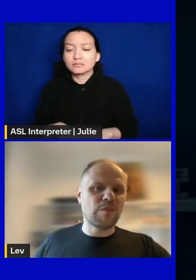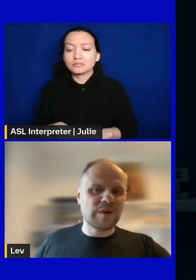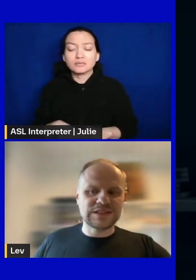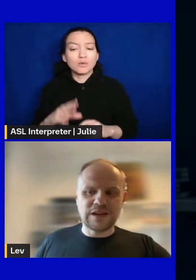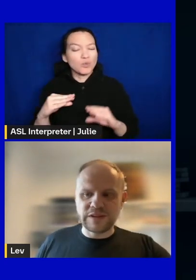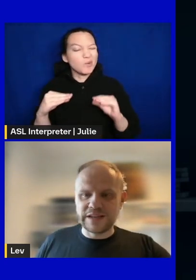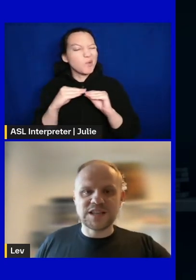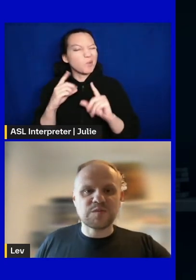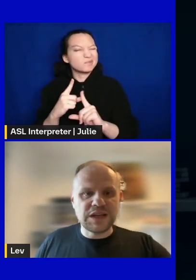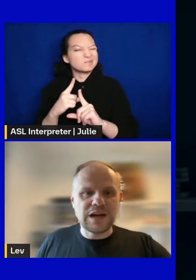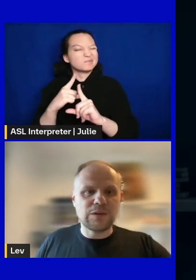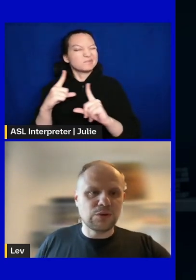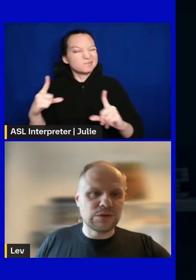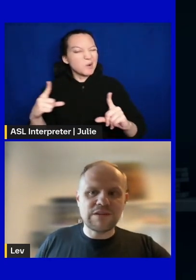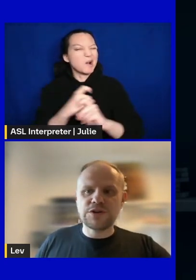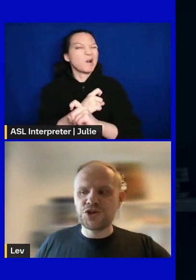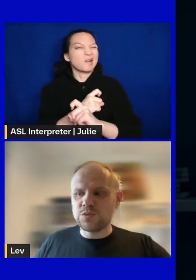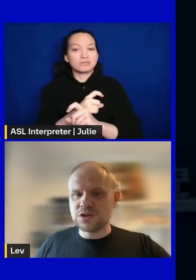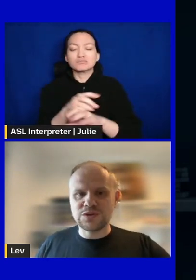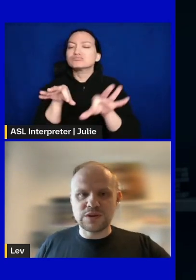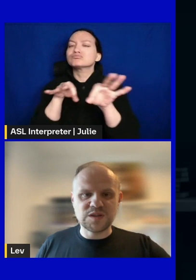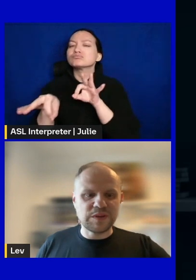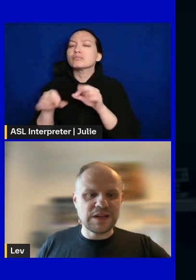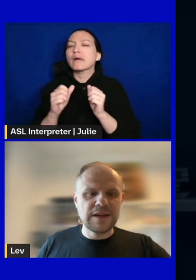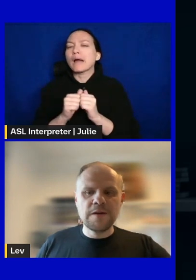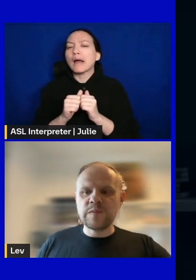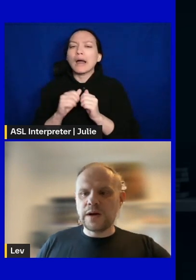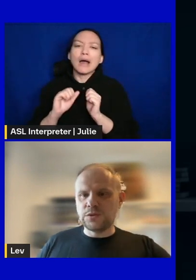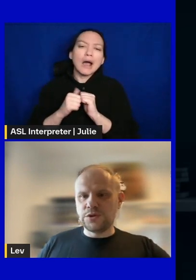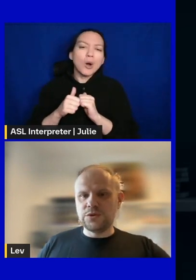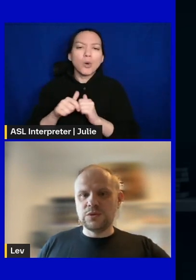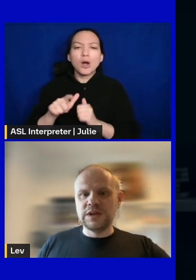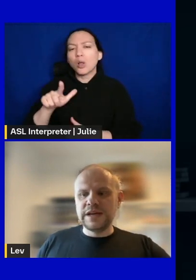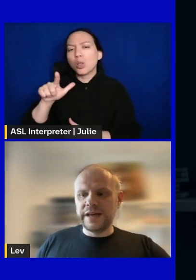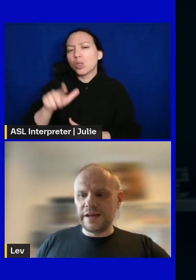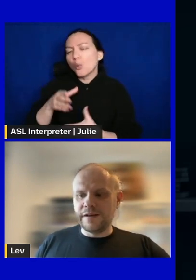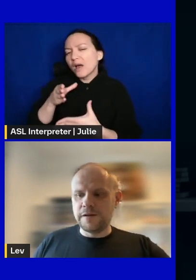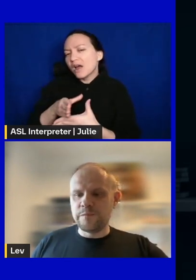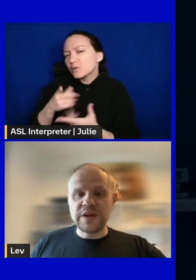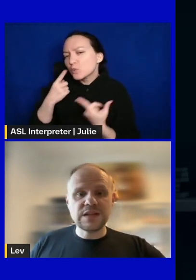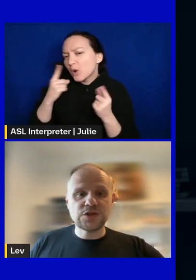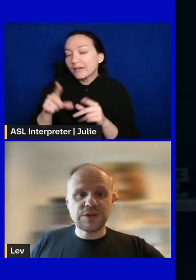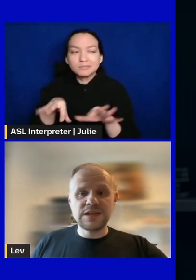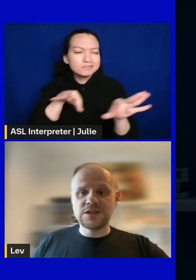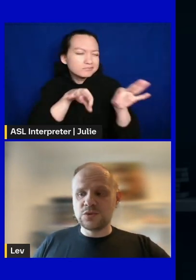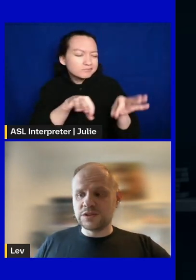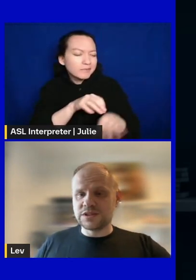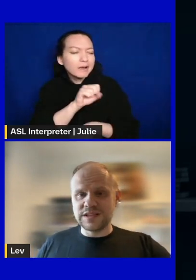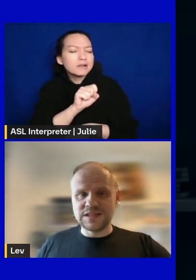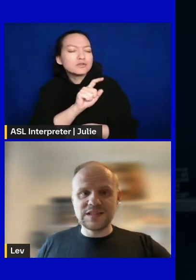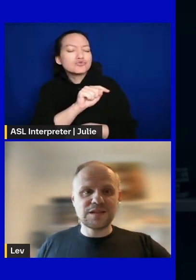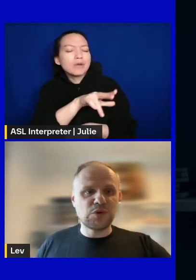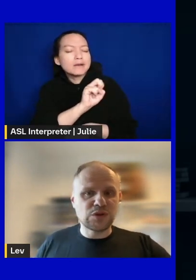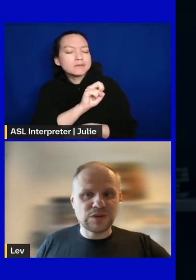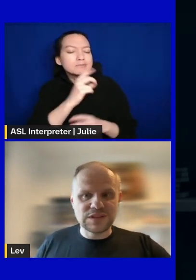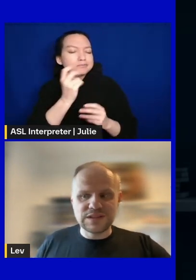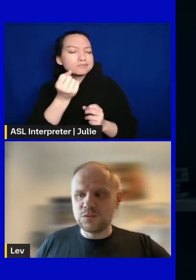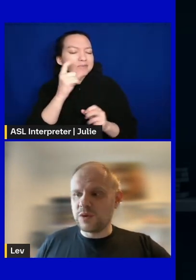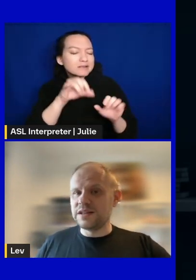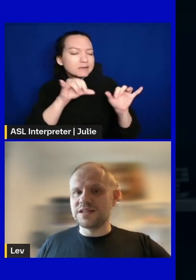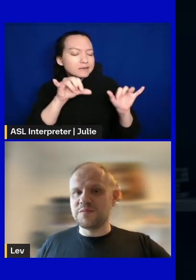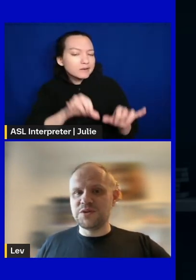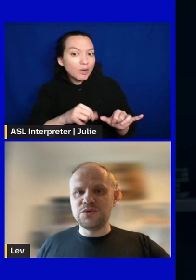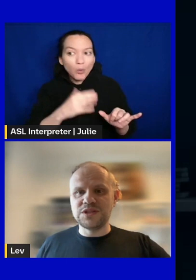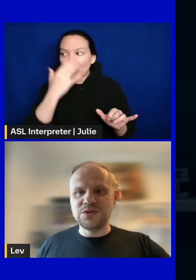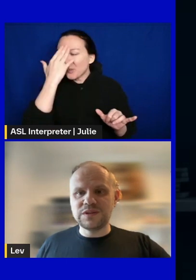more complex stuff, like explain how load average works, or explain how do you do strace to understand system call, to understand